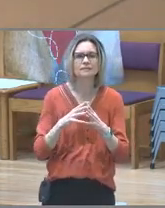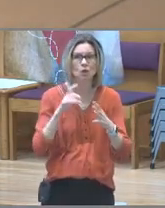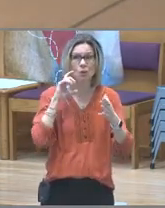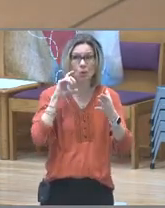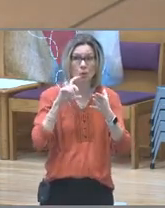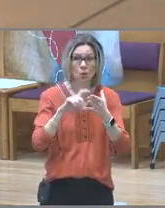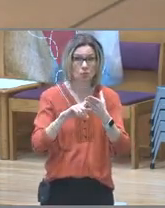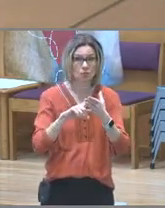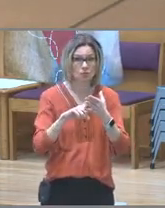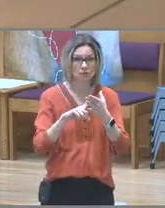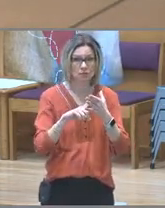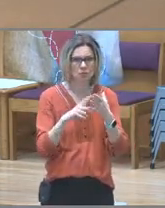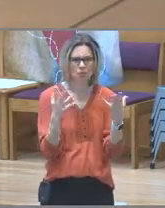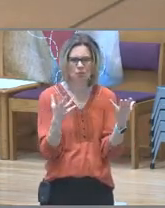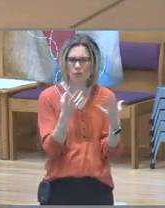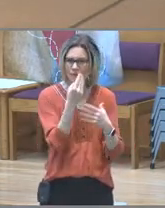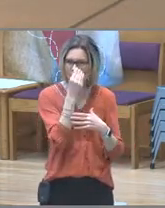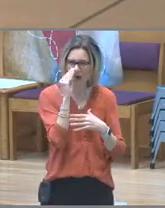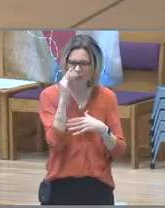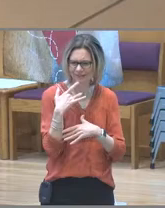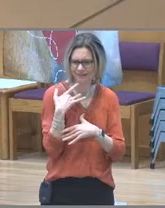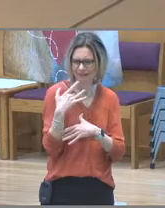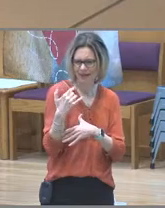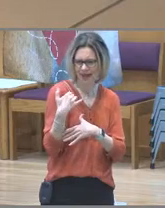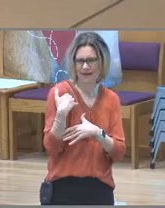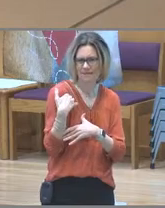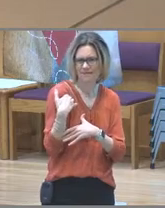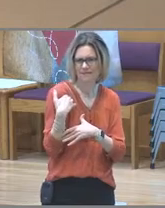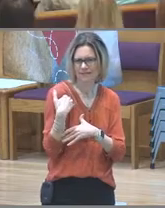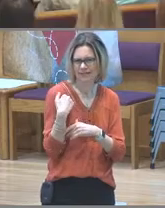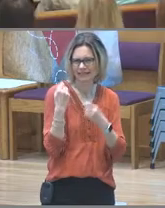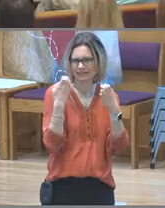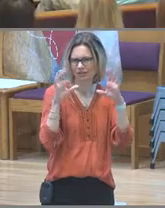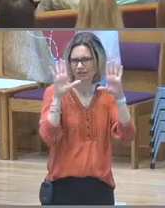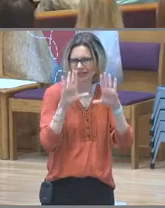notice that? What flowers do we normally have on Easter Sunday?